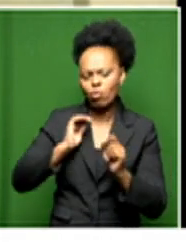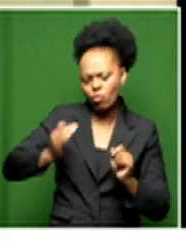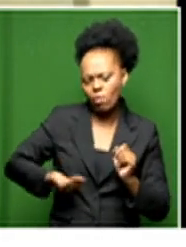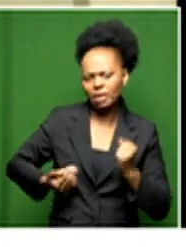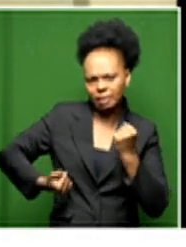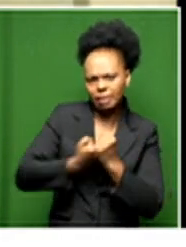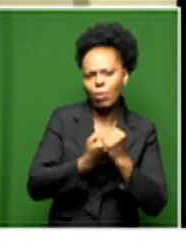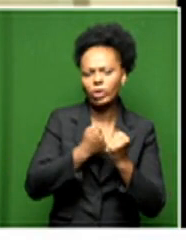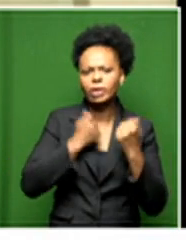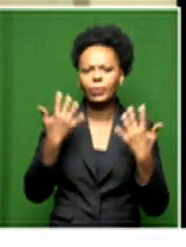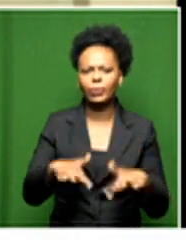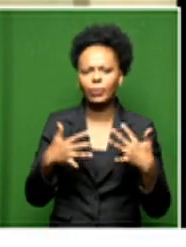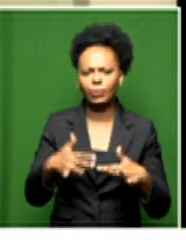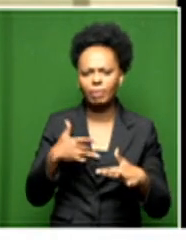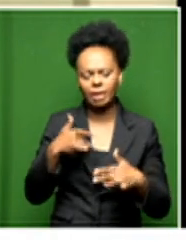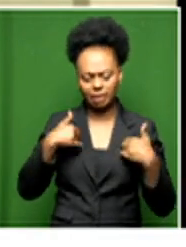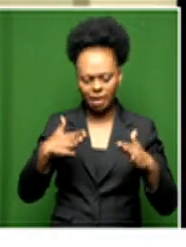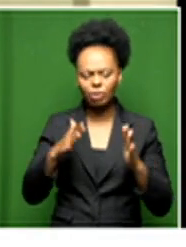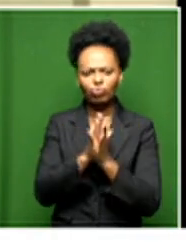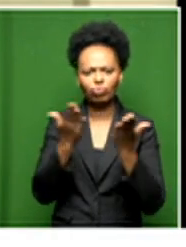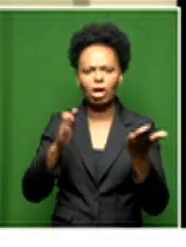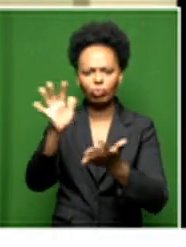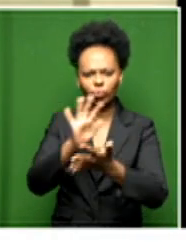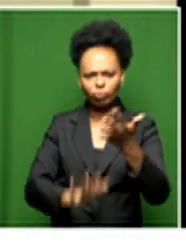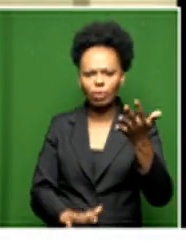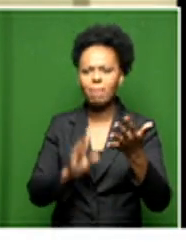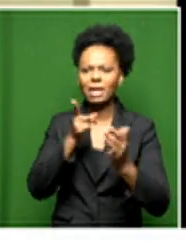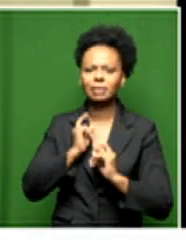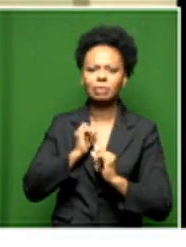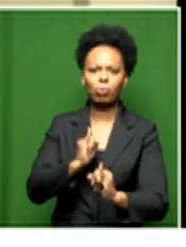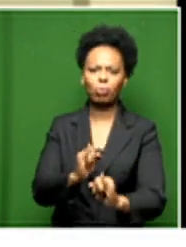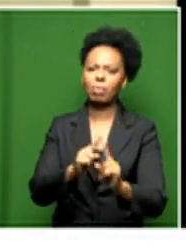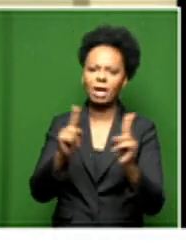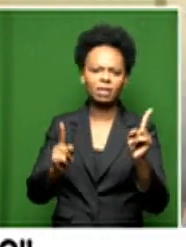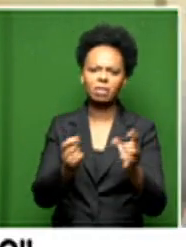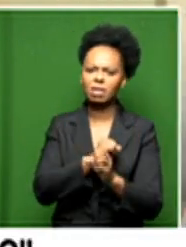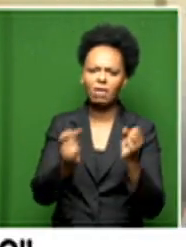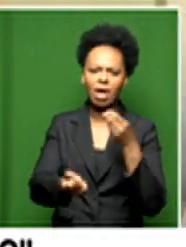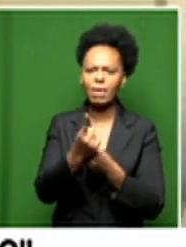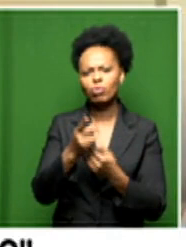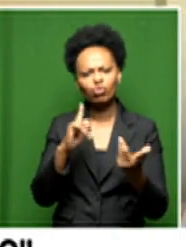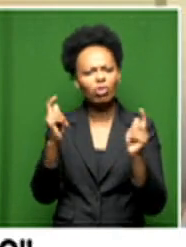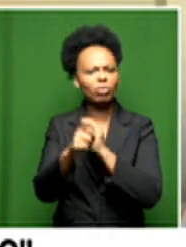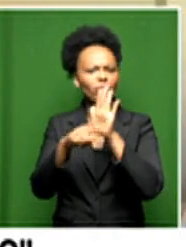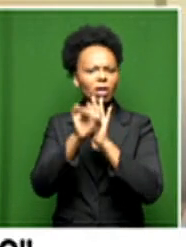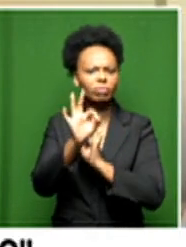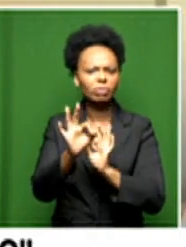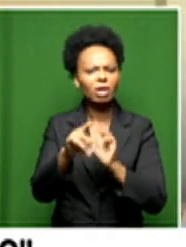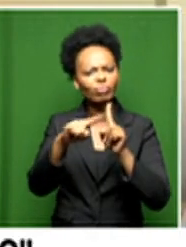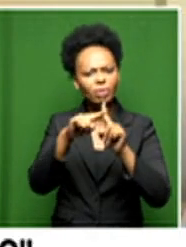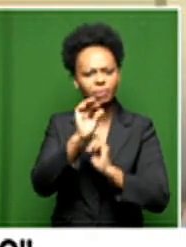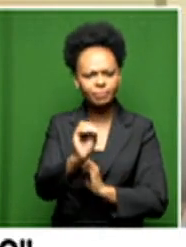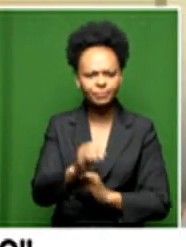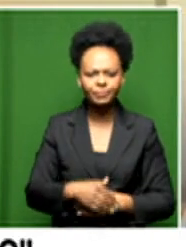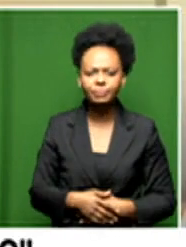so I started the chapter saying I was supposed to be a tragedy, but I wasn't. What are some of these interesting and